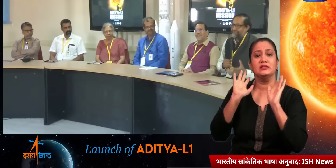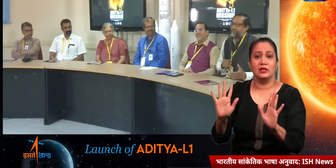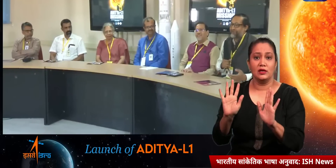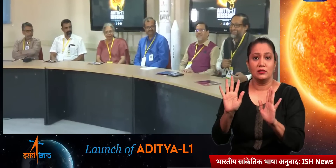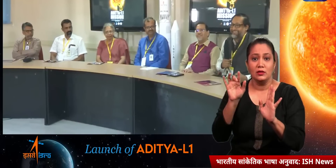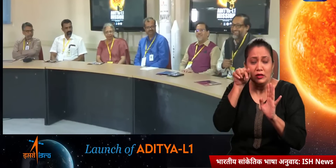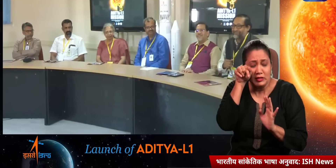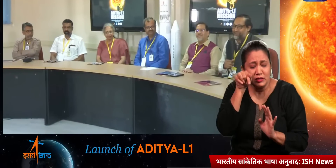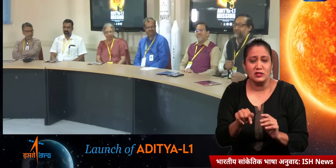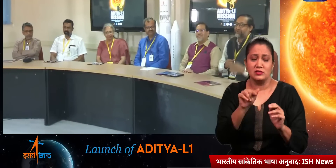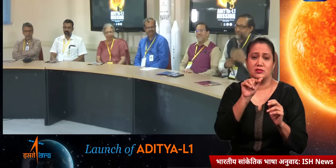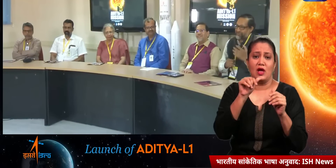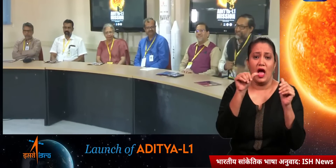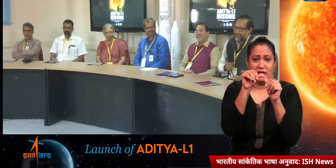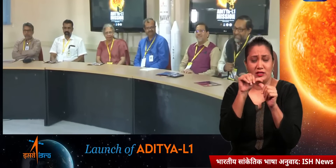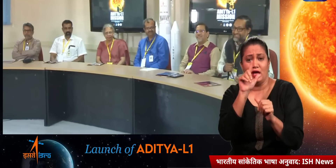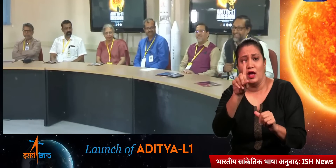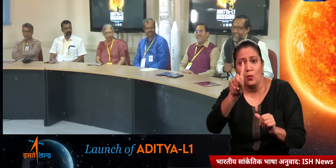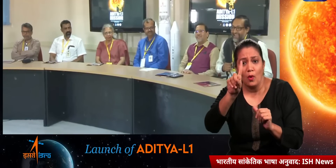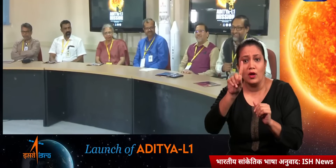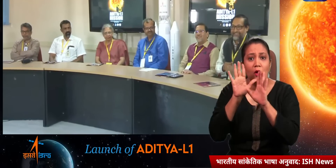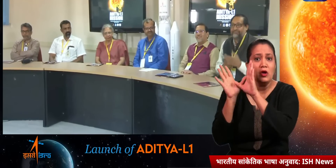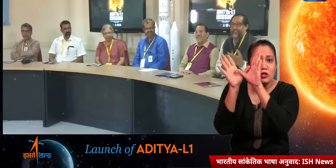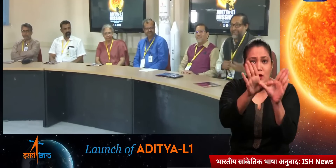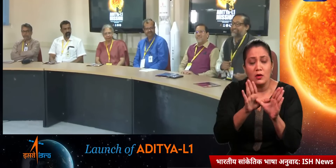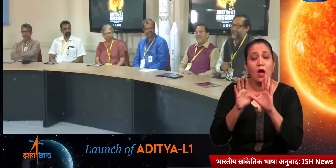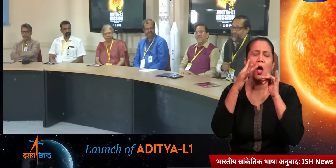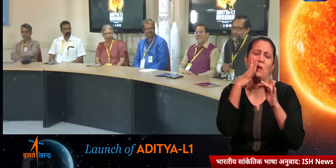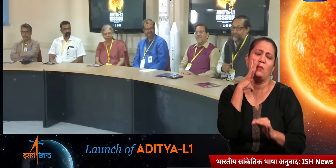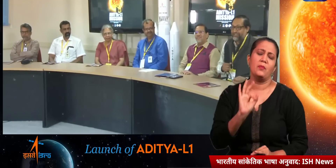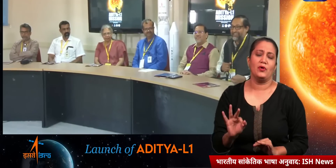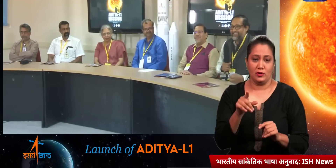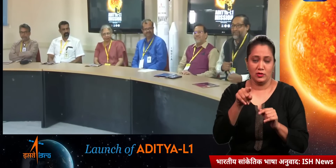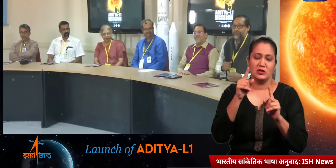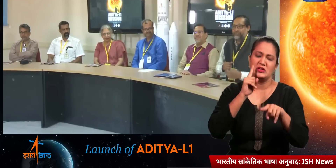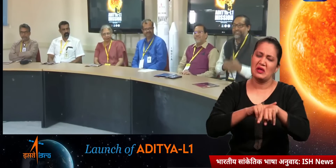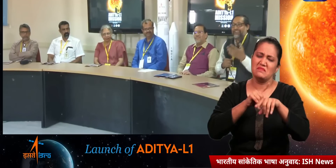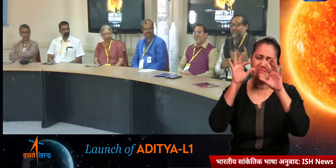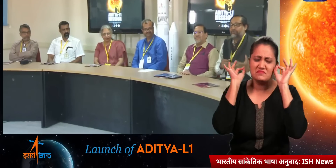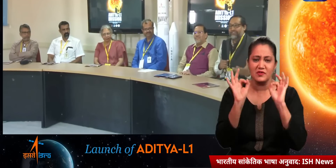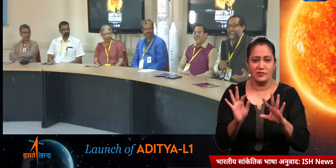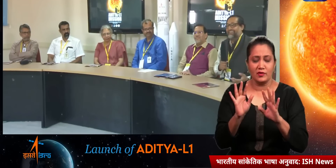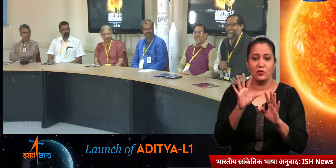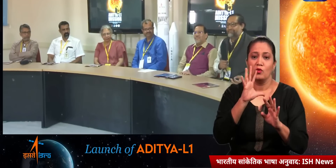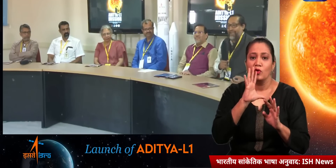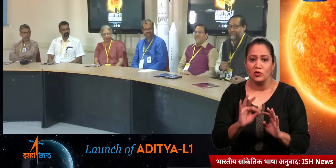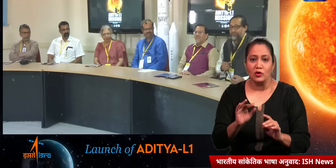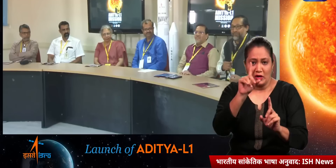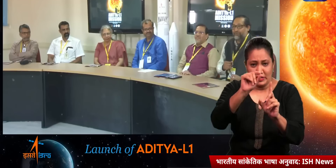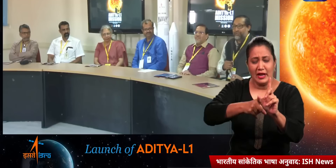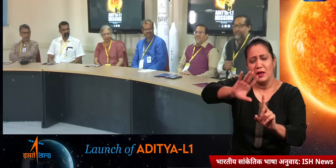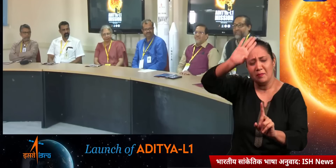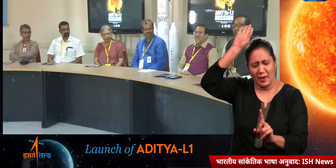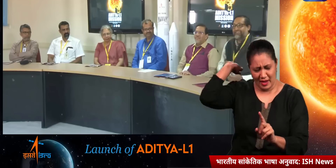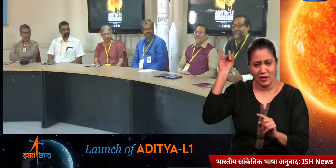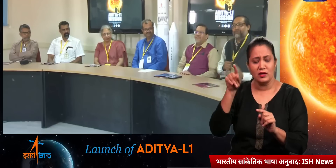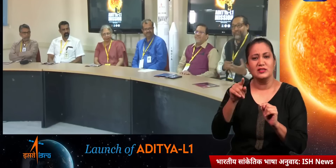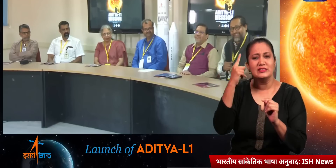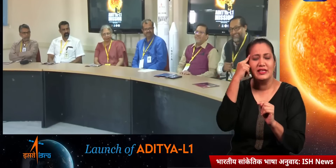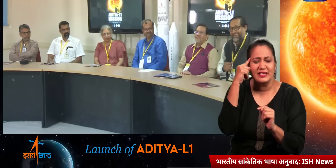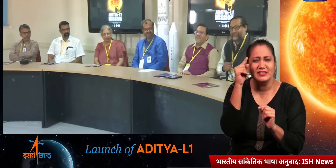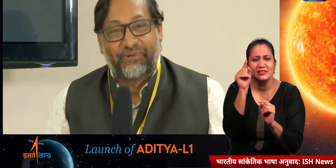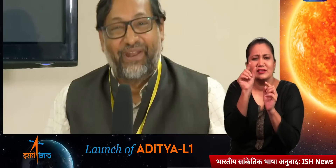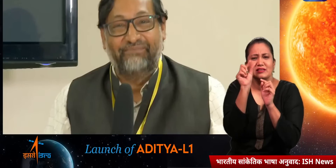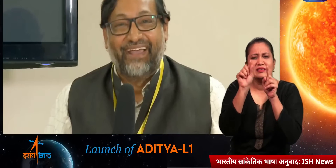very, very important that we could go to the space. And this is a fantastic opportunity. Originally, more than 10 years back, we were only looking at a